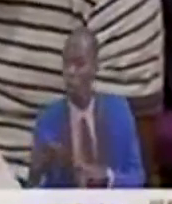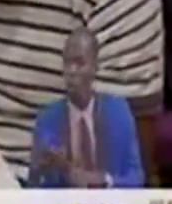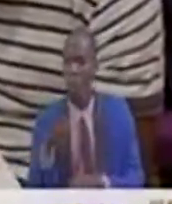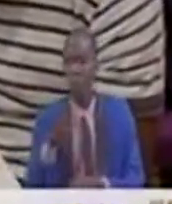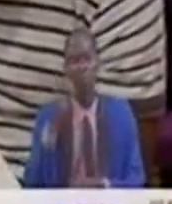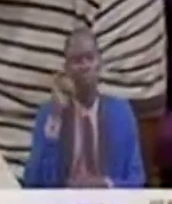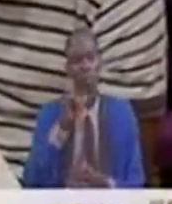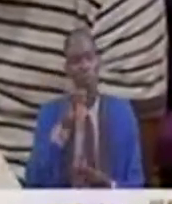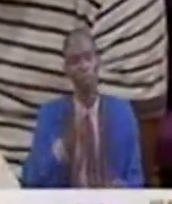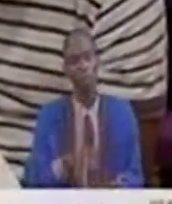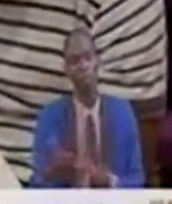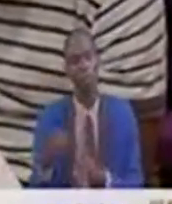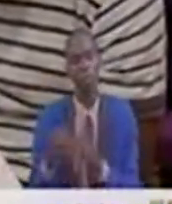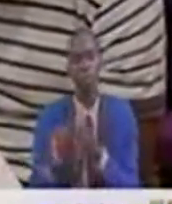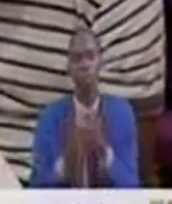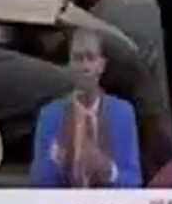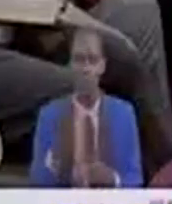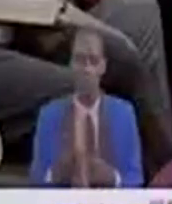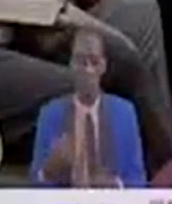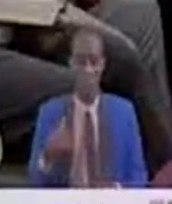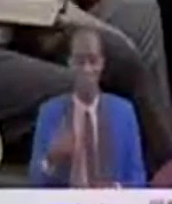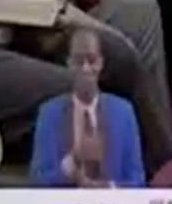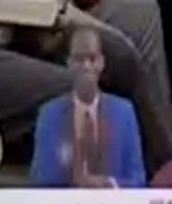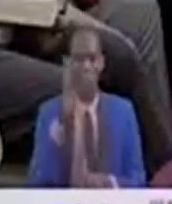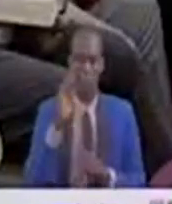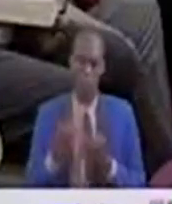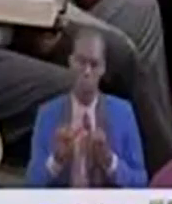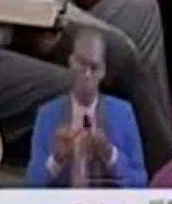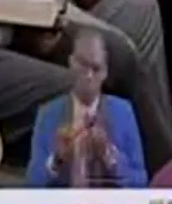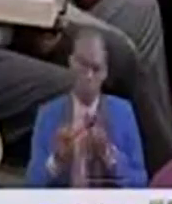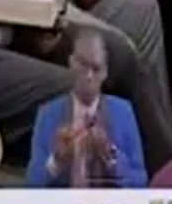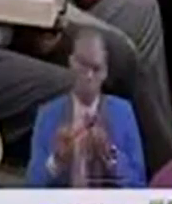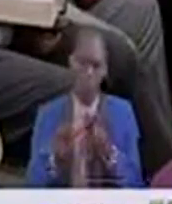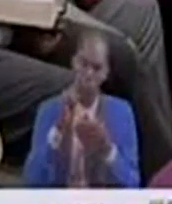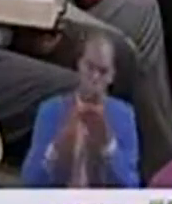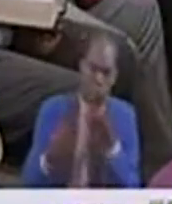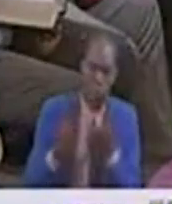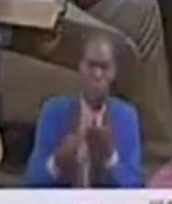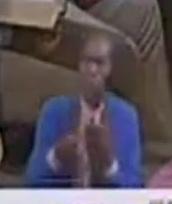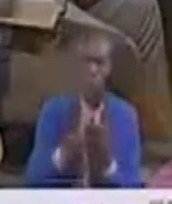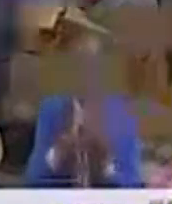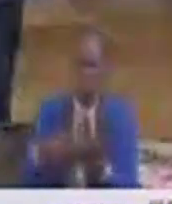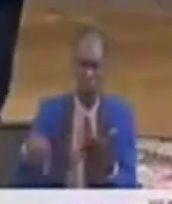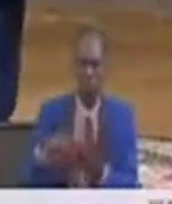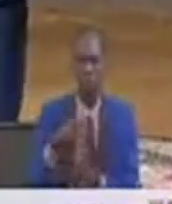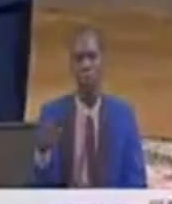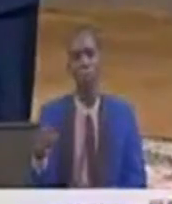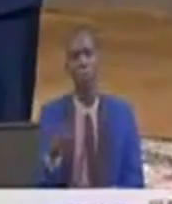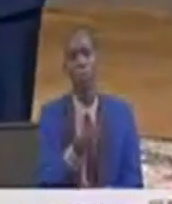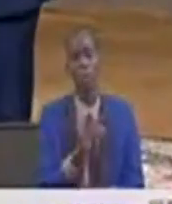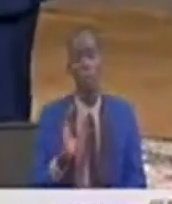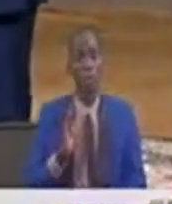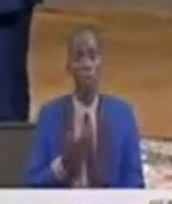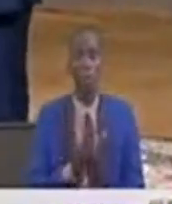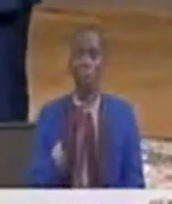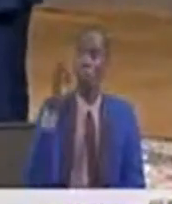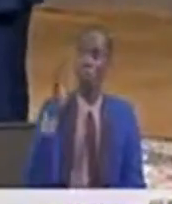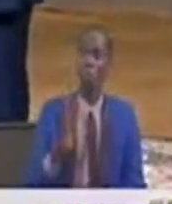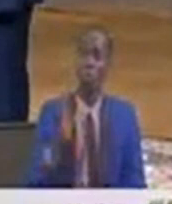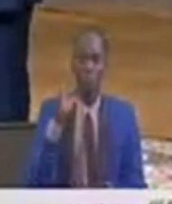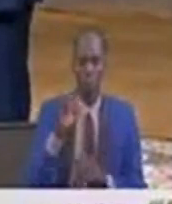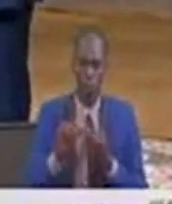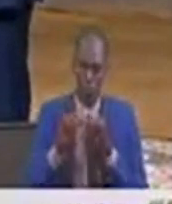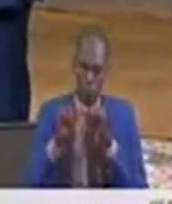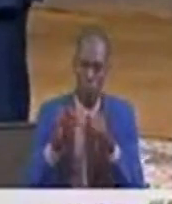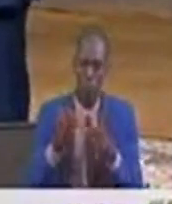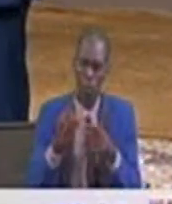We will keep watching over you. Our pastors will keep watching over you. Our preachers will keep on